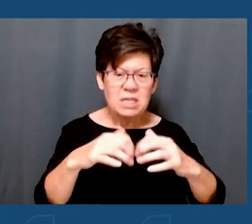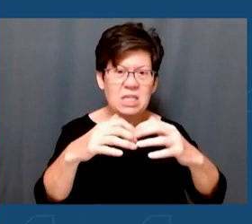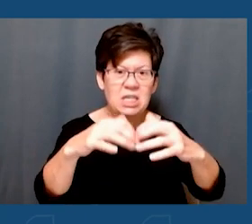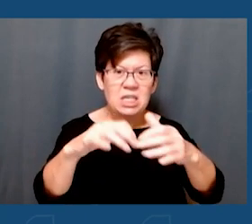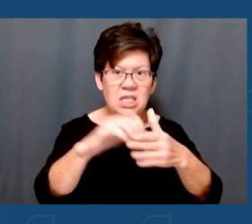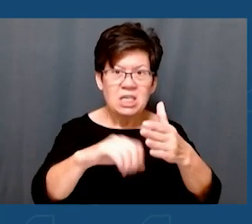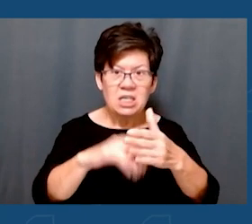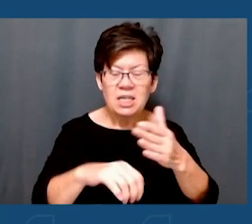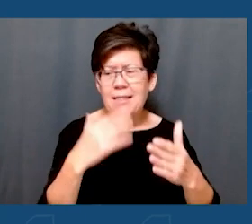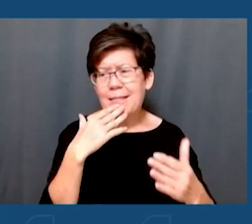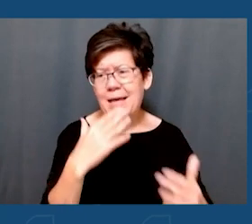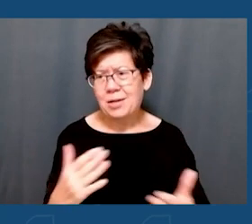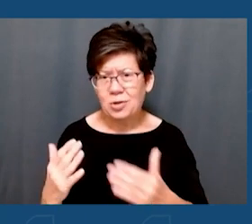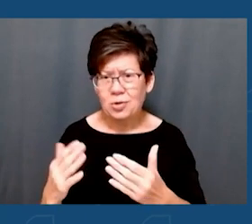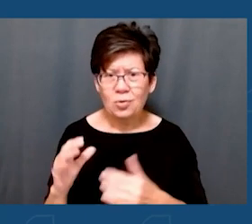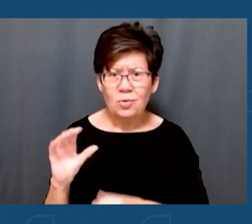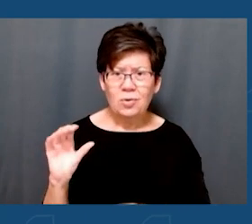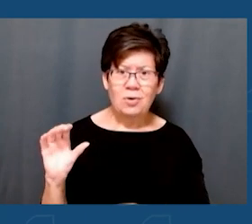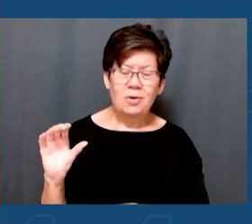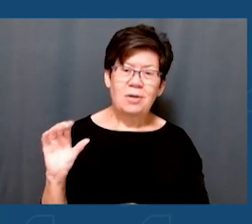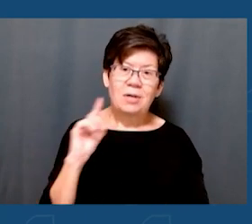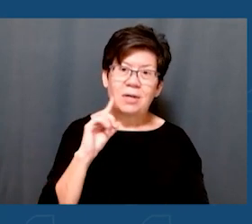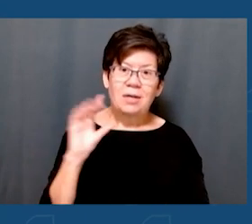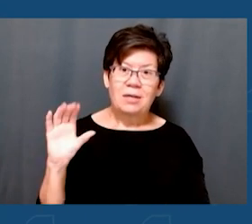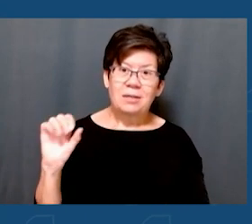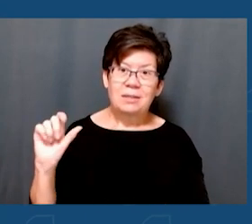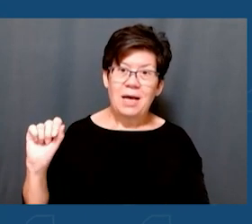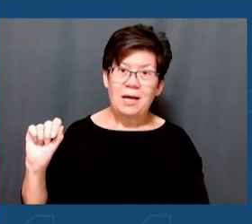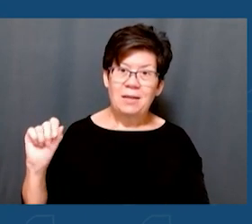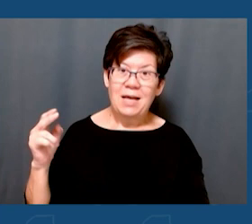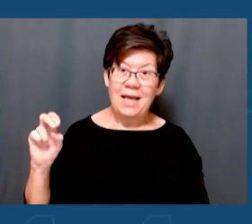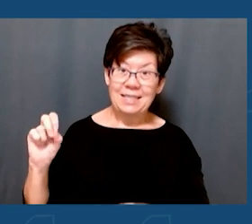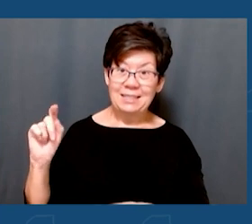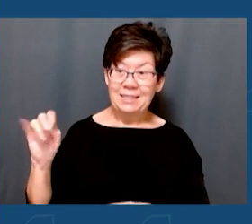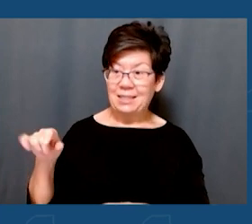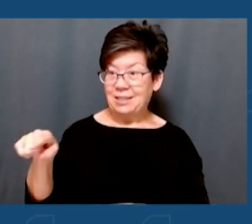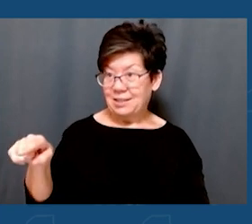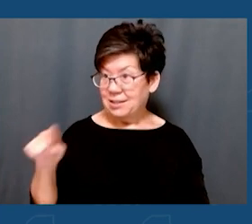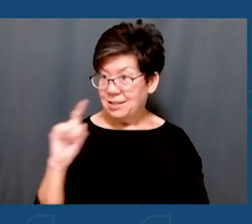Crystal People-Stokes here in Tallahassee. I will never forget what you did in Albany.